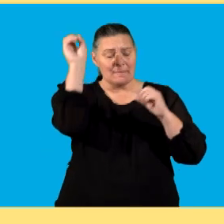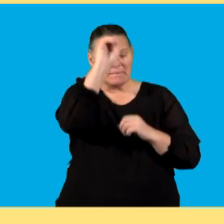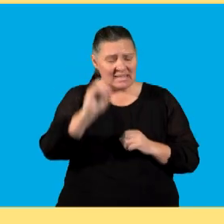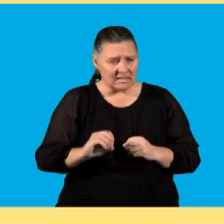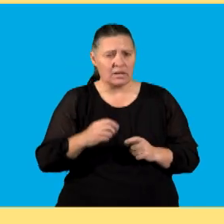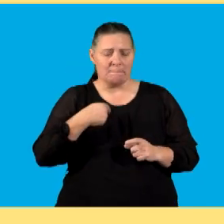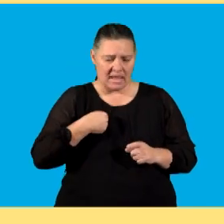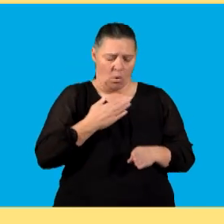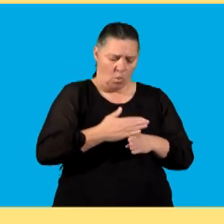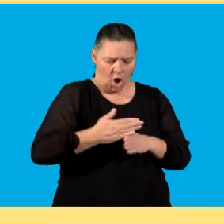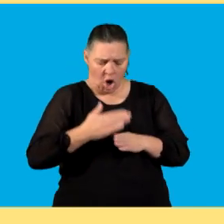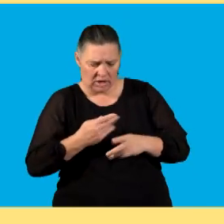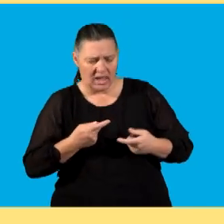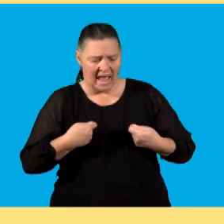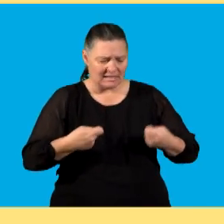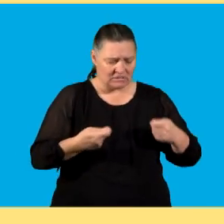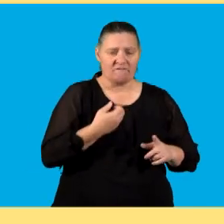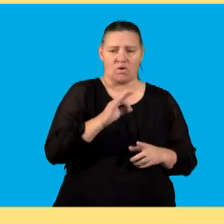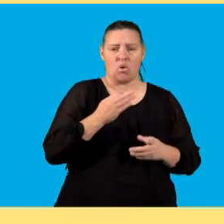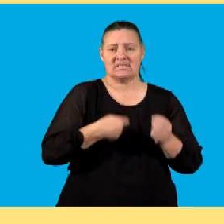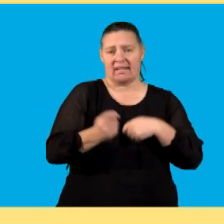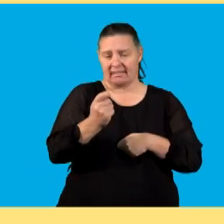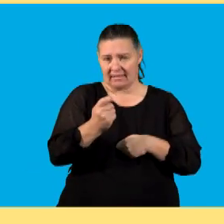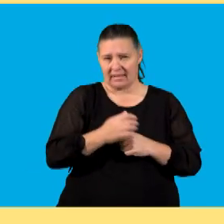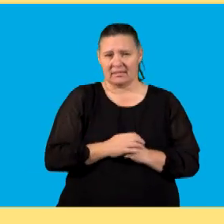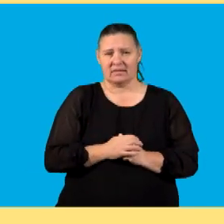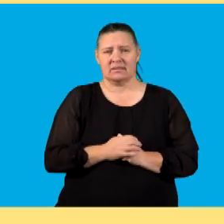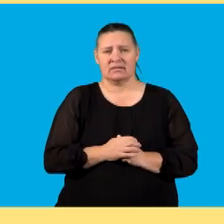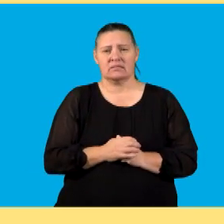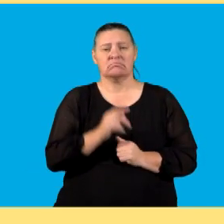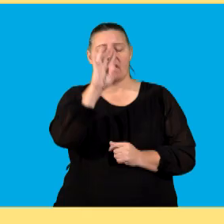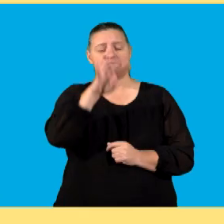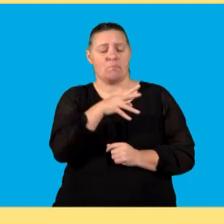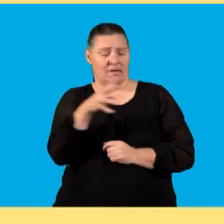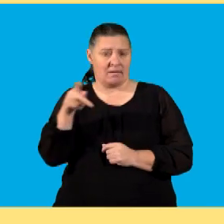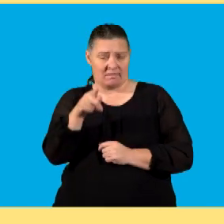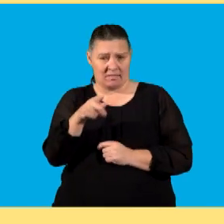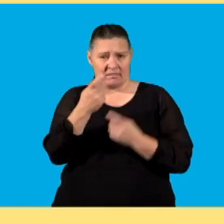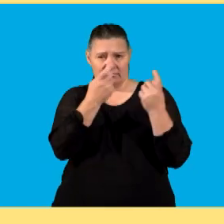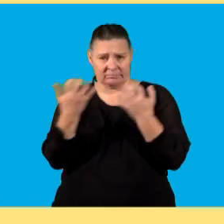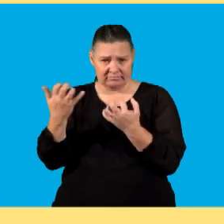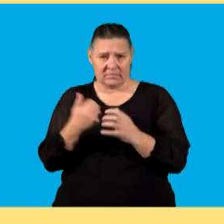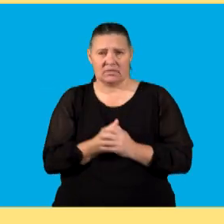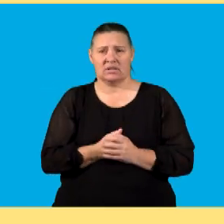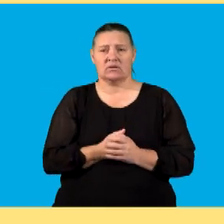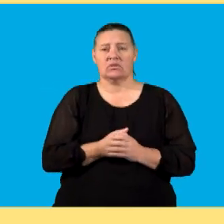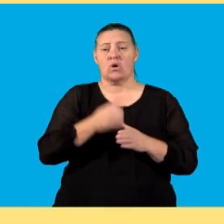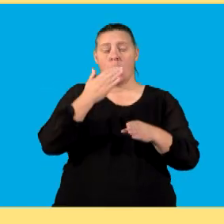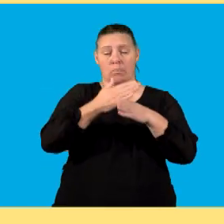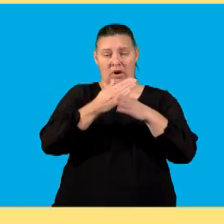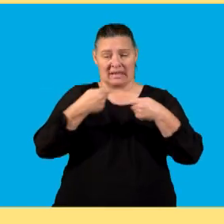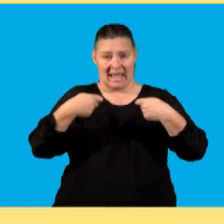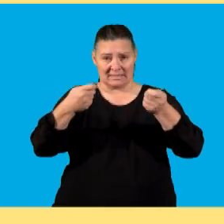percentage of operating expenses on sales. Here is the formula. The formula will be